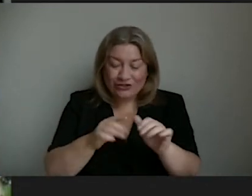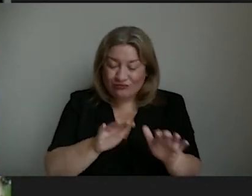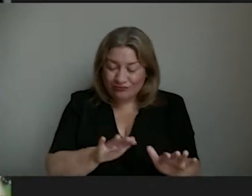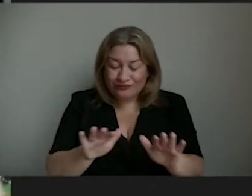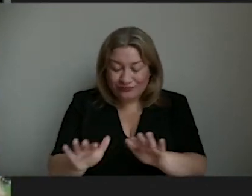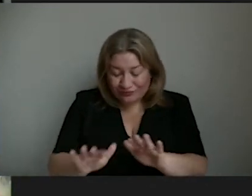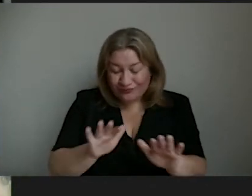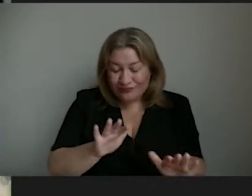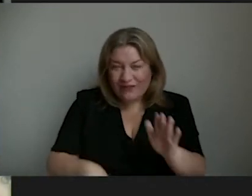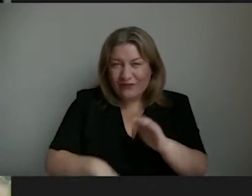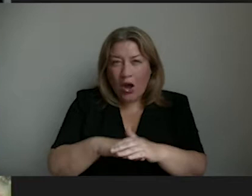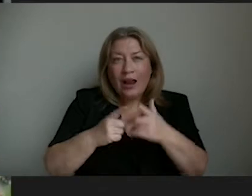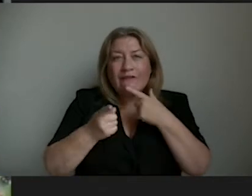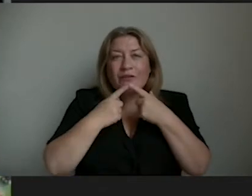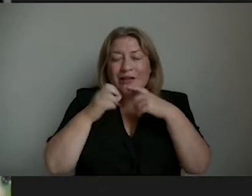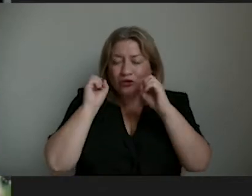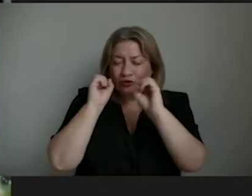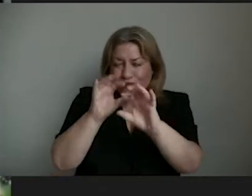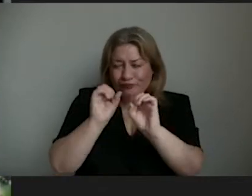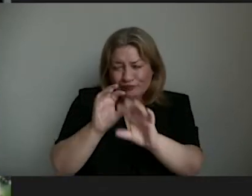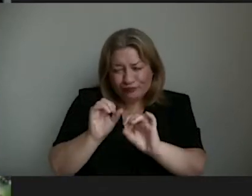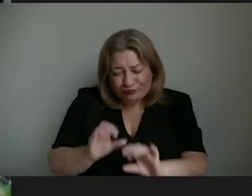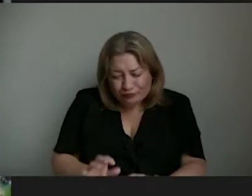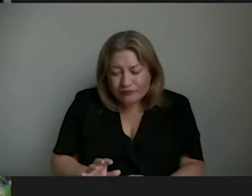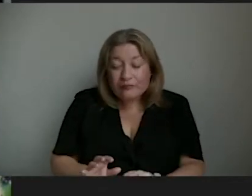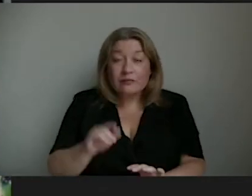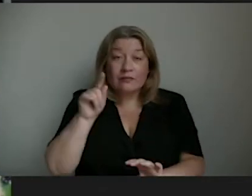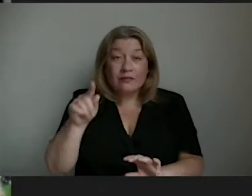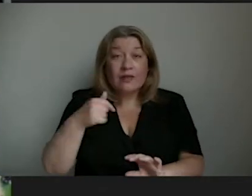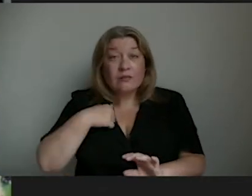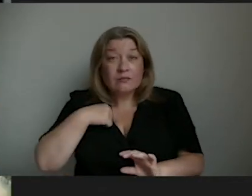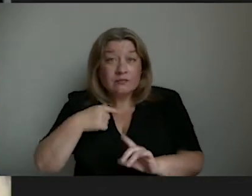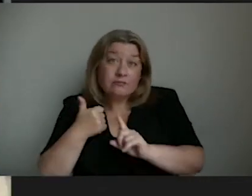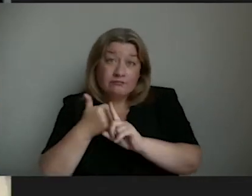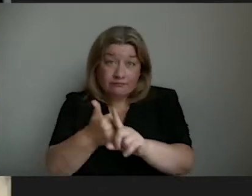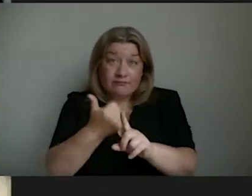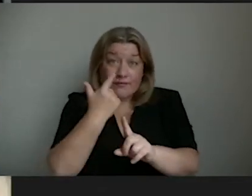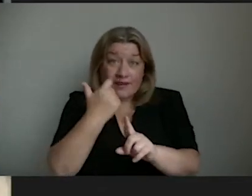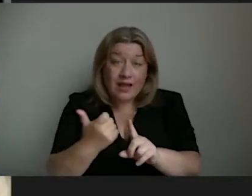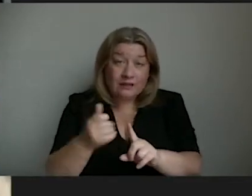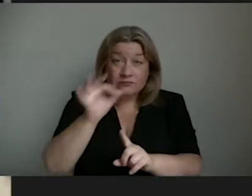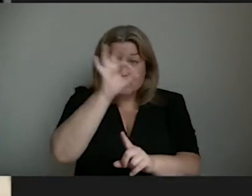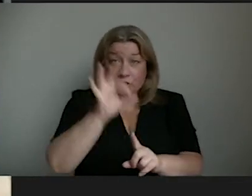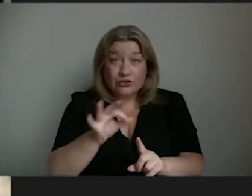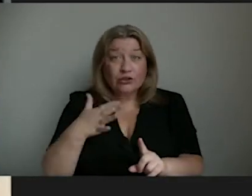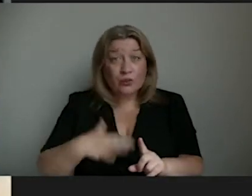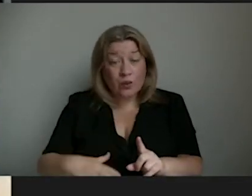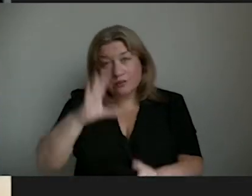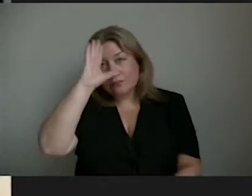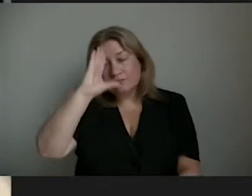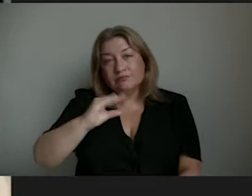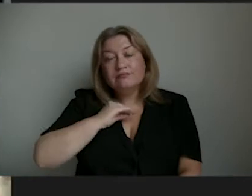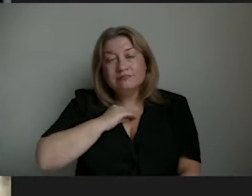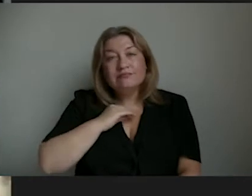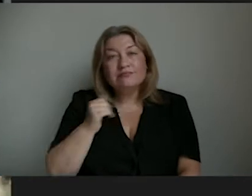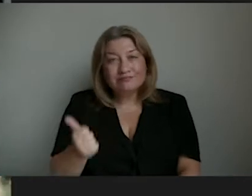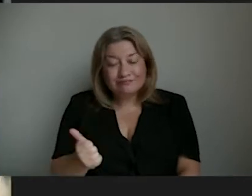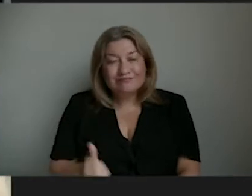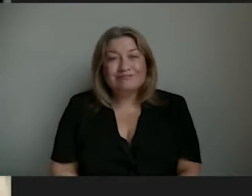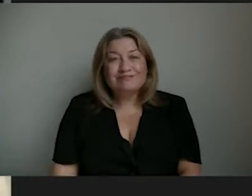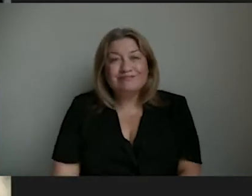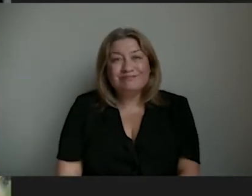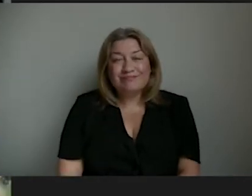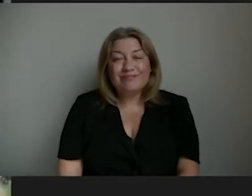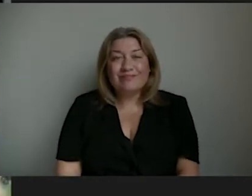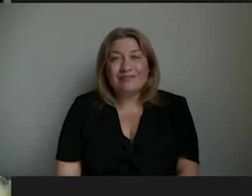the application process, and obviously we are here to support you. So if you have any questions, then please do